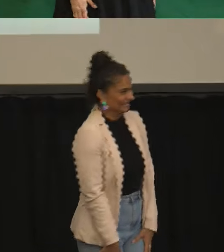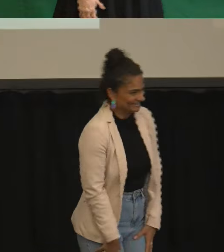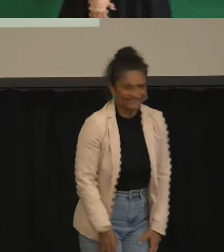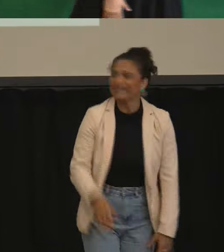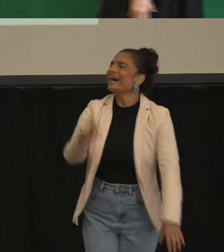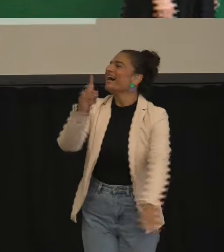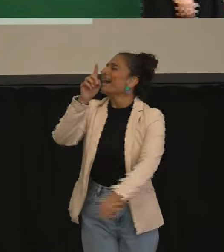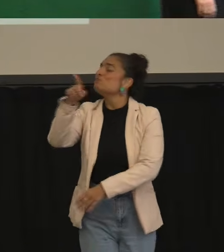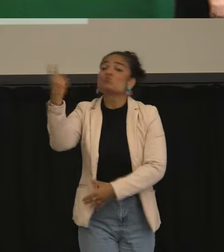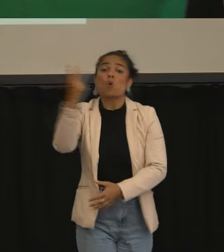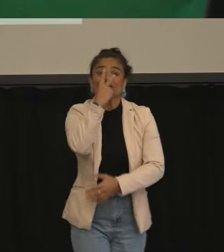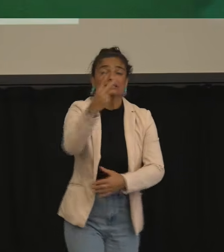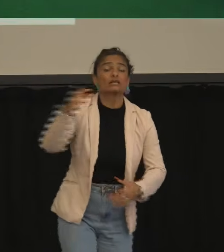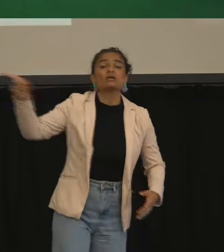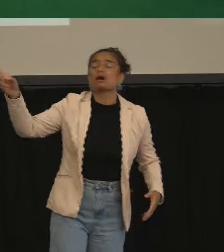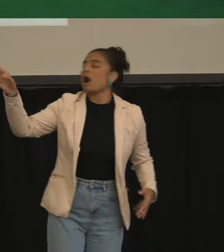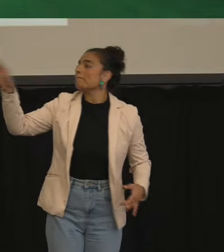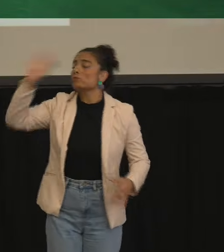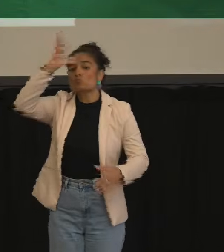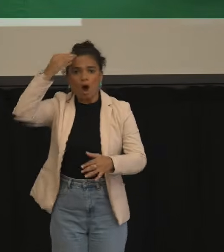I'm back.